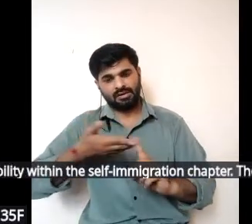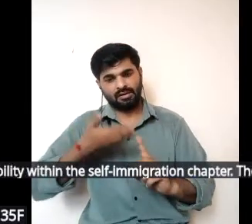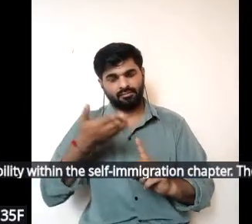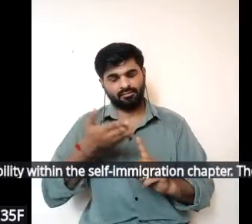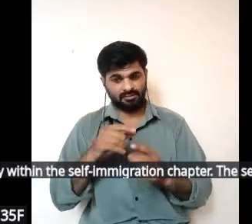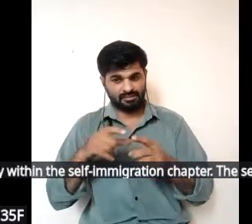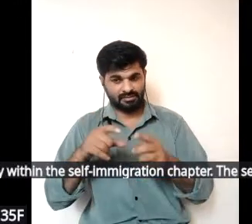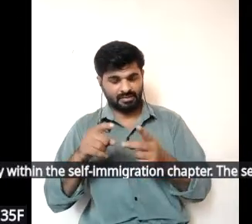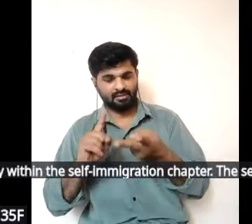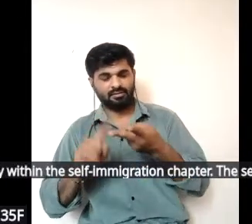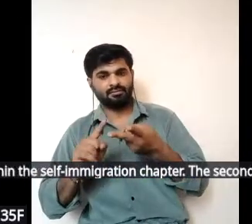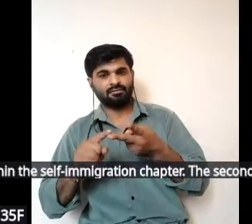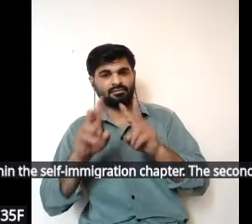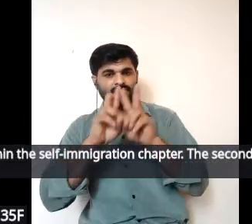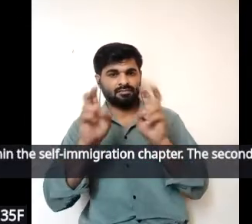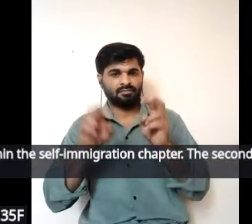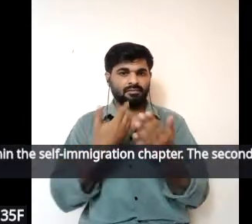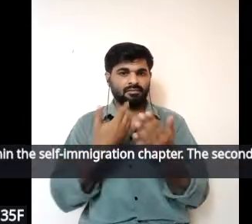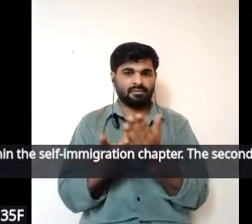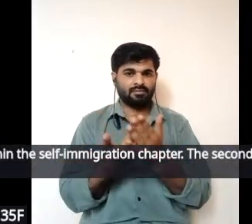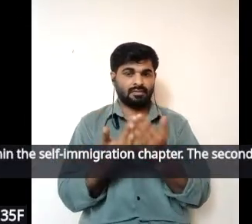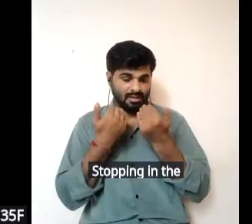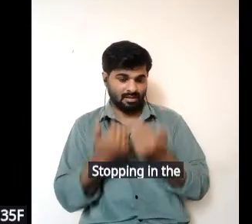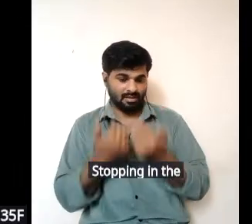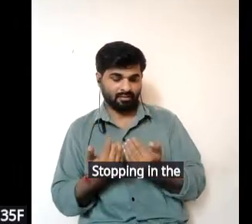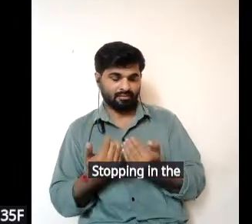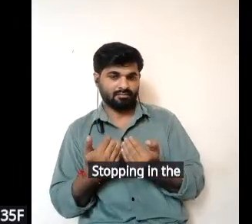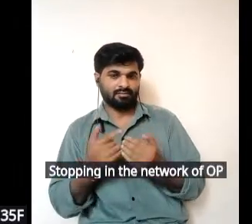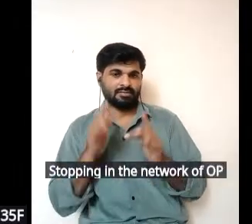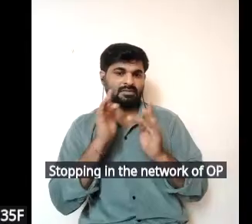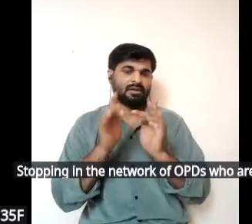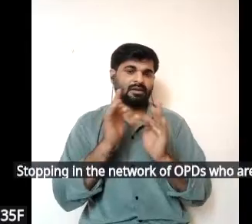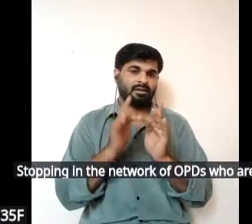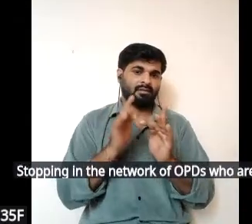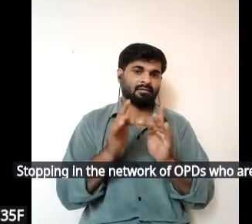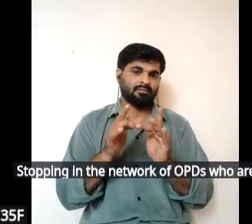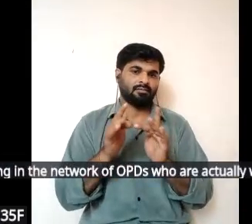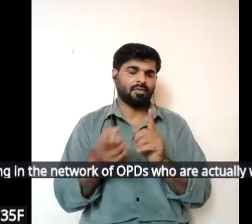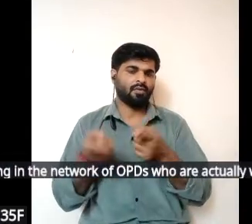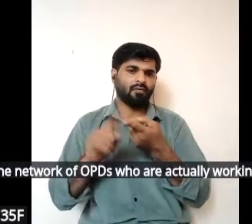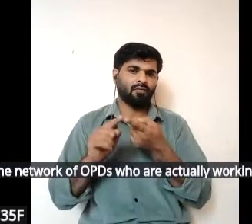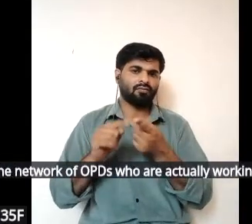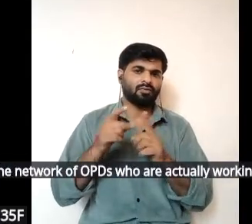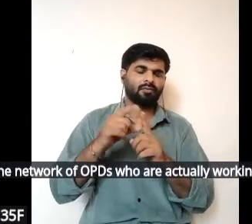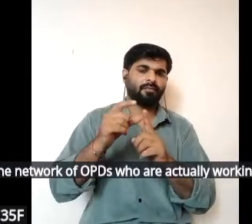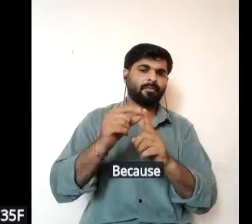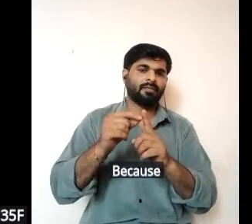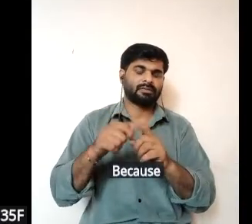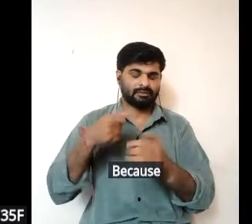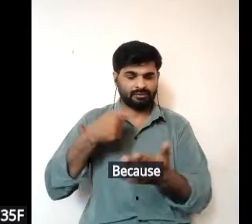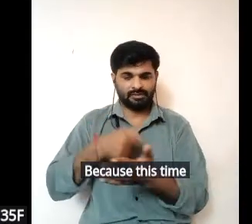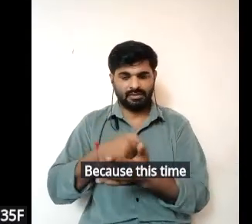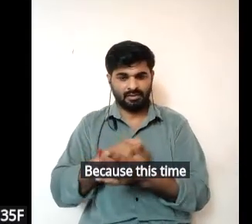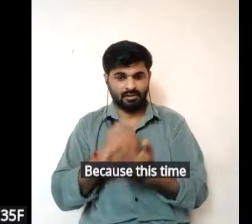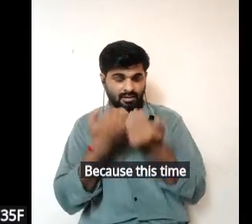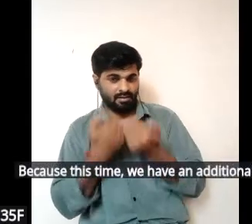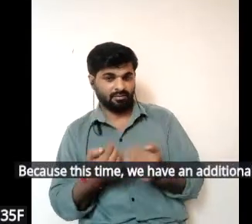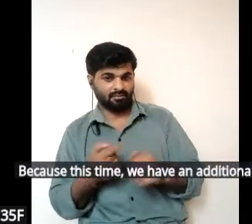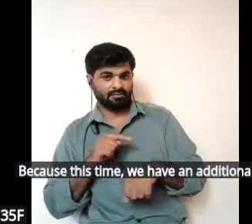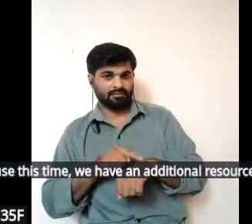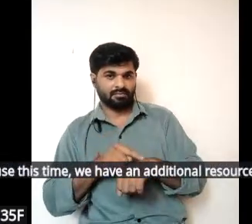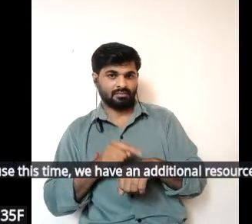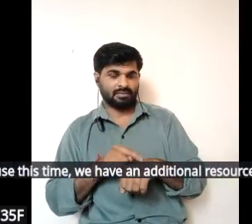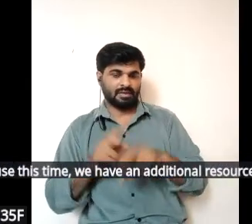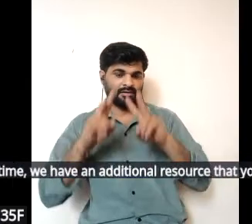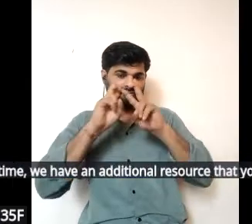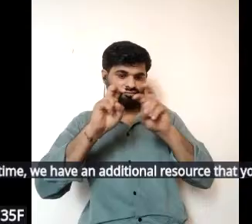actually the tapping in the network of OPDs who are actually working on the ground. because this time you have an additional resource that you can actually